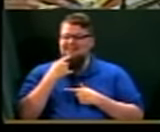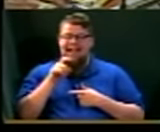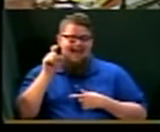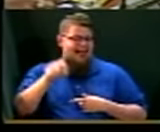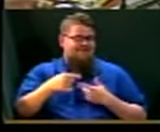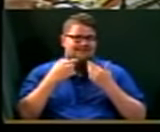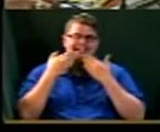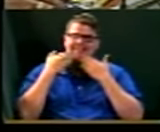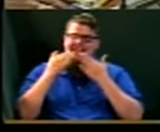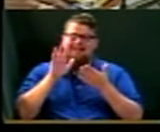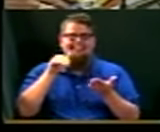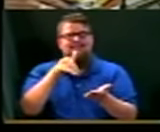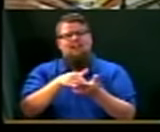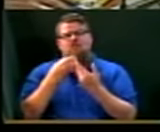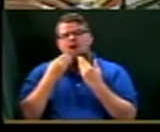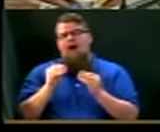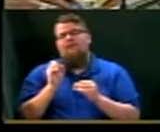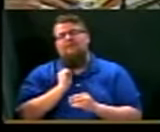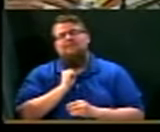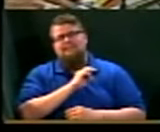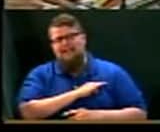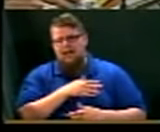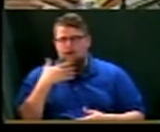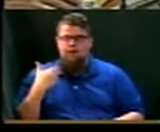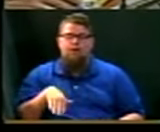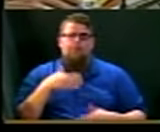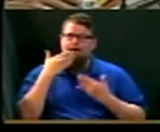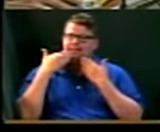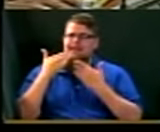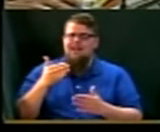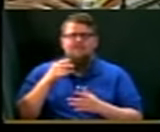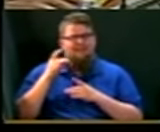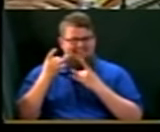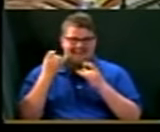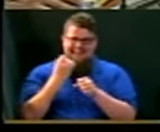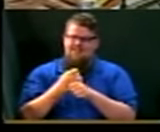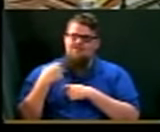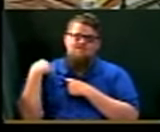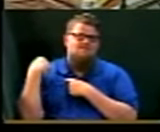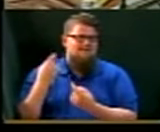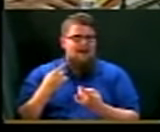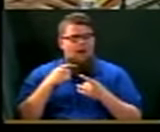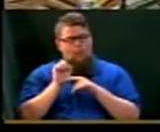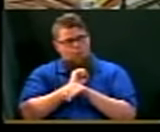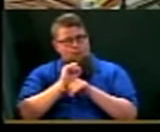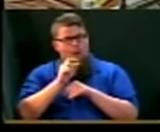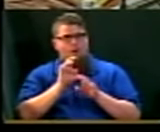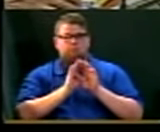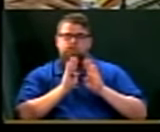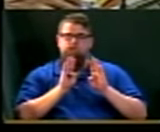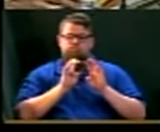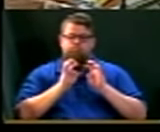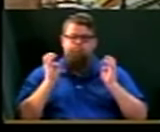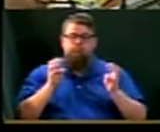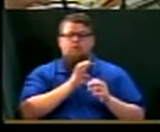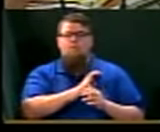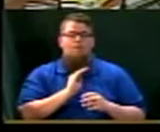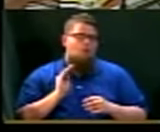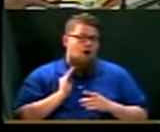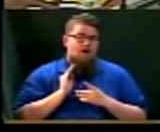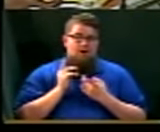to the central office staff. For the 8 years that I have served on the board, what is asked of